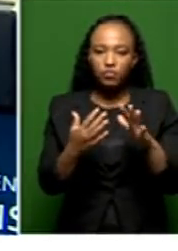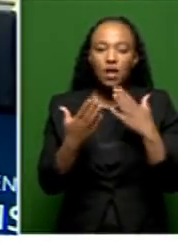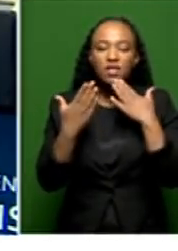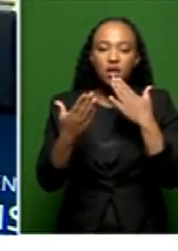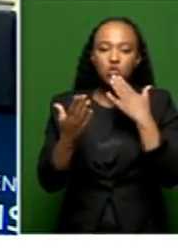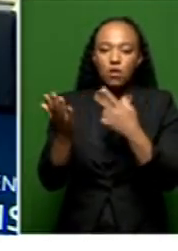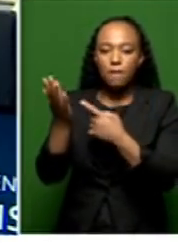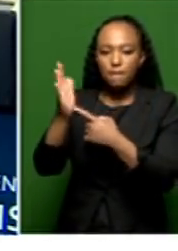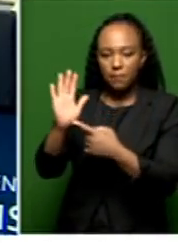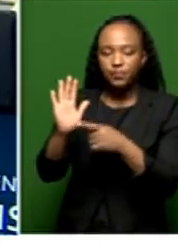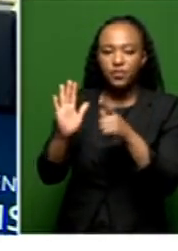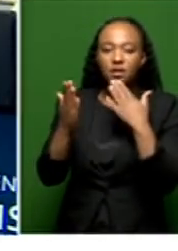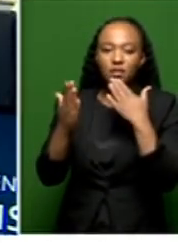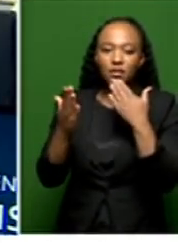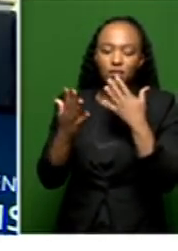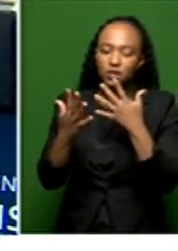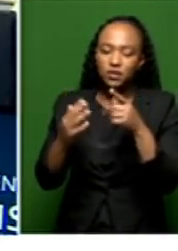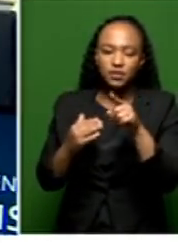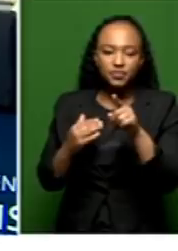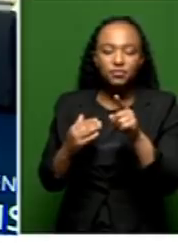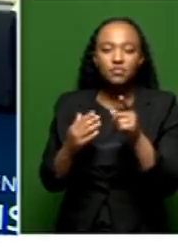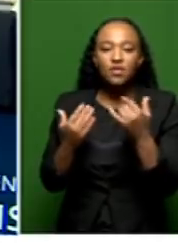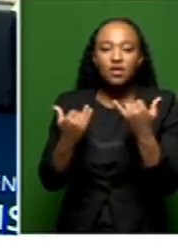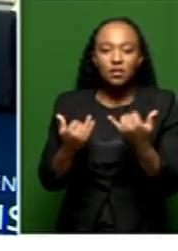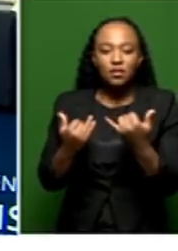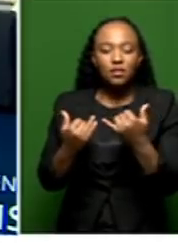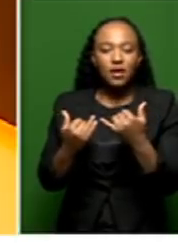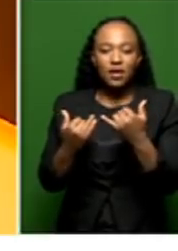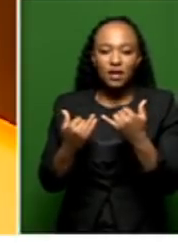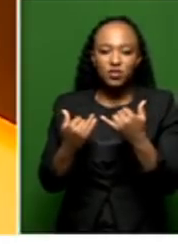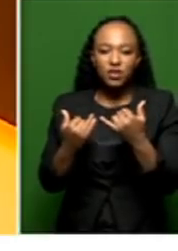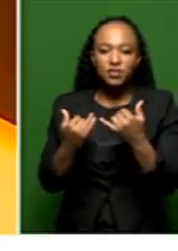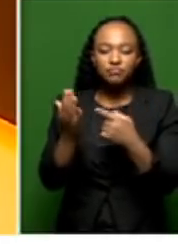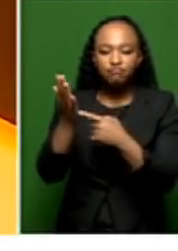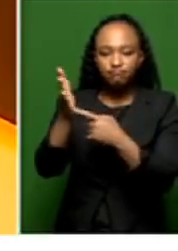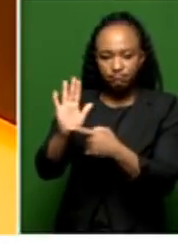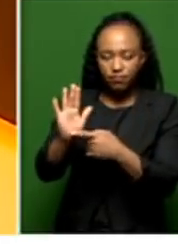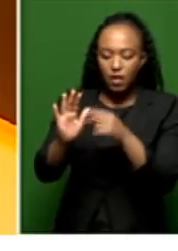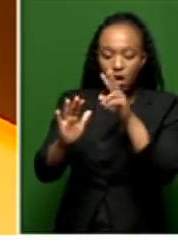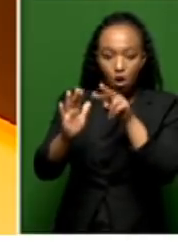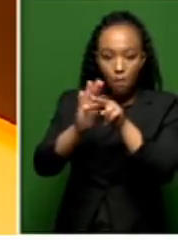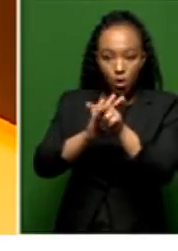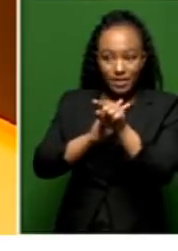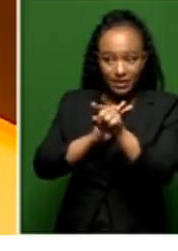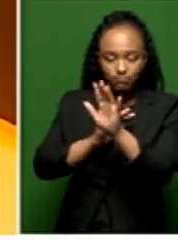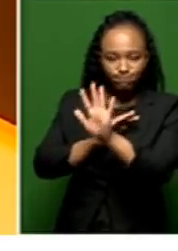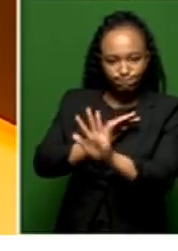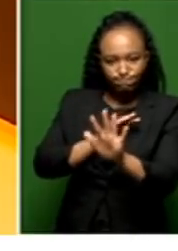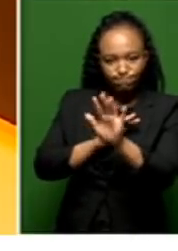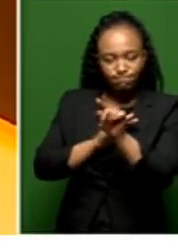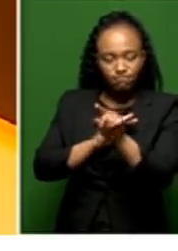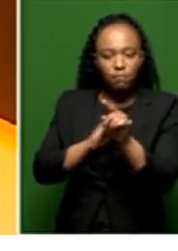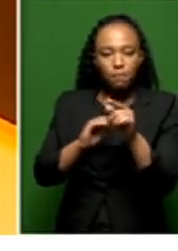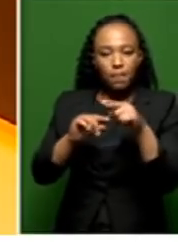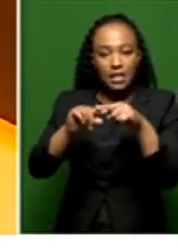much, Emil, and thank you very much, Professor, is an overview of the projections based on